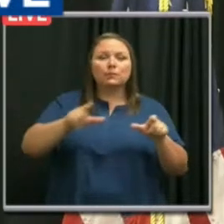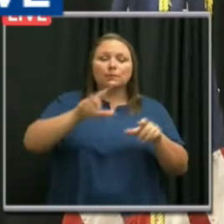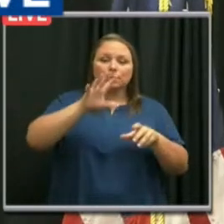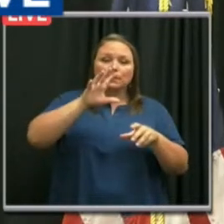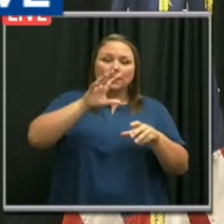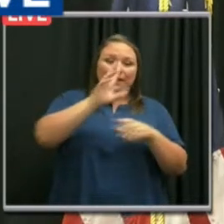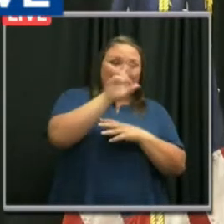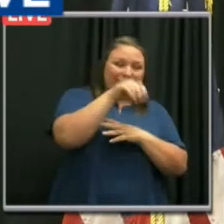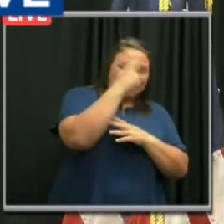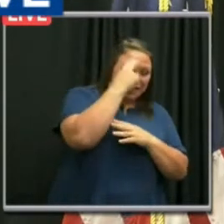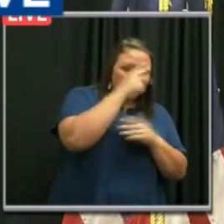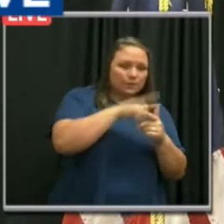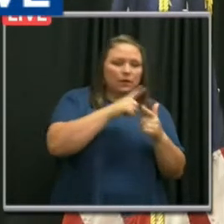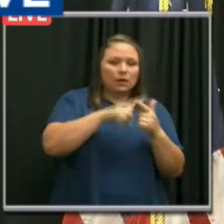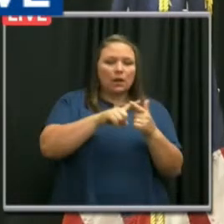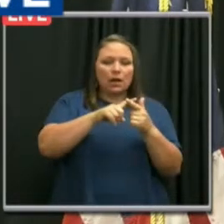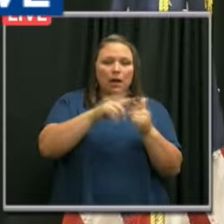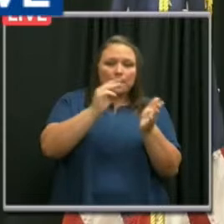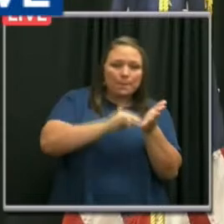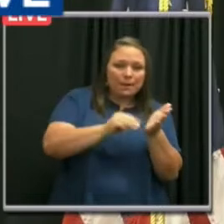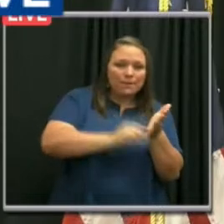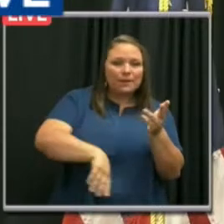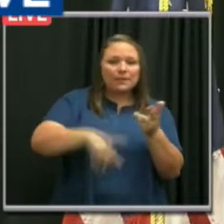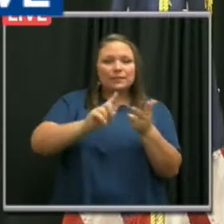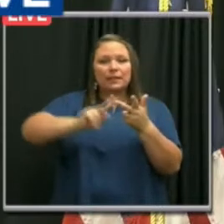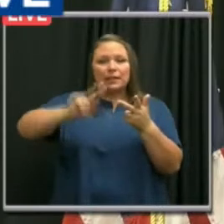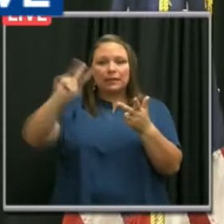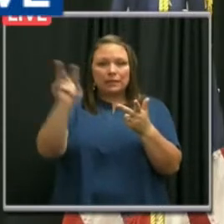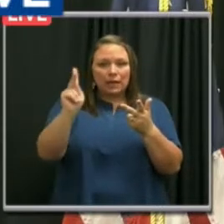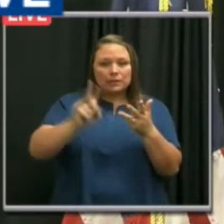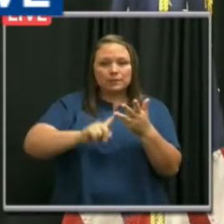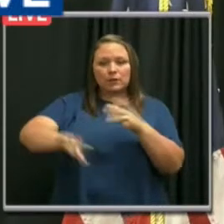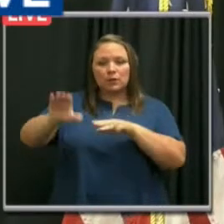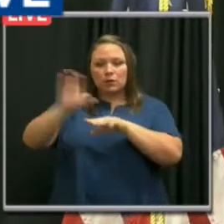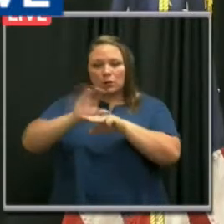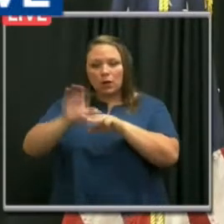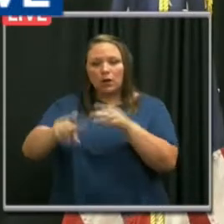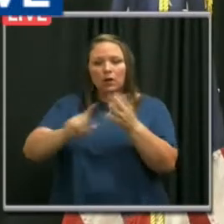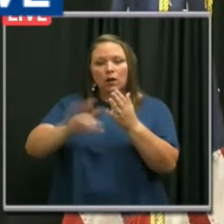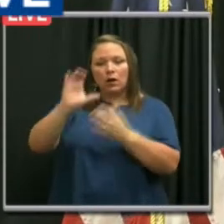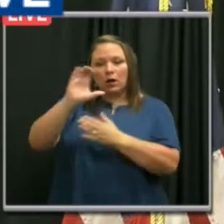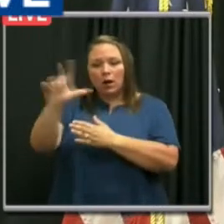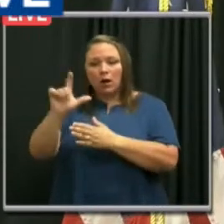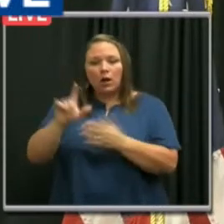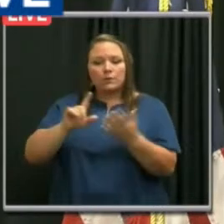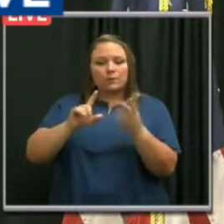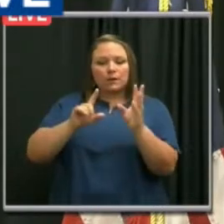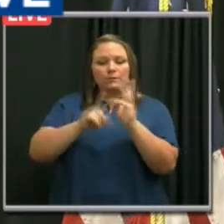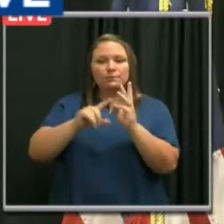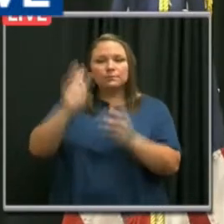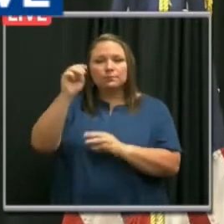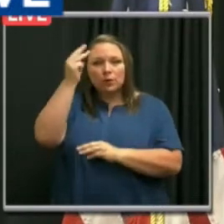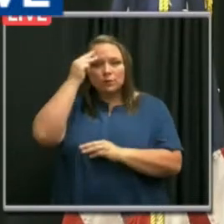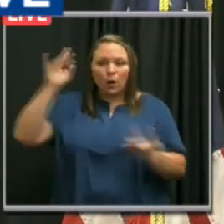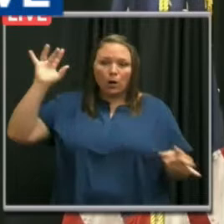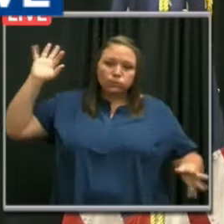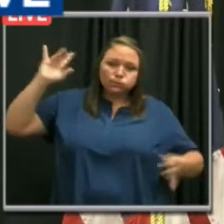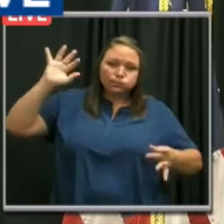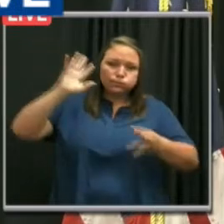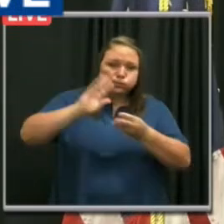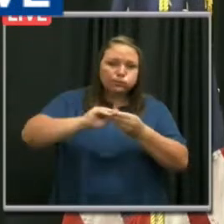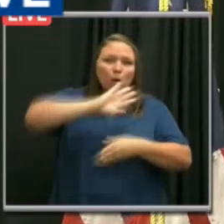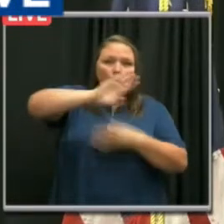Memphis, Knoxville, Chattanooga, Clarksville, and Murfreesboro, all 2 million of